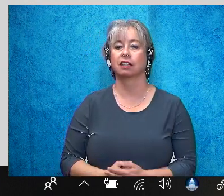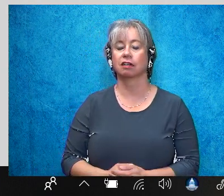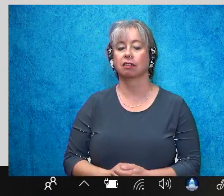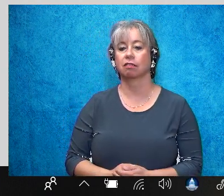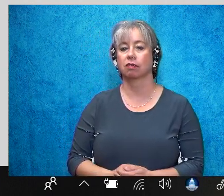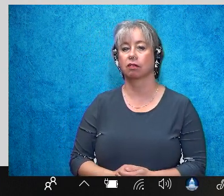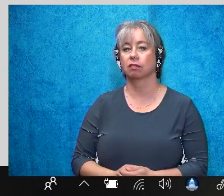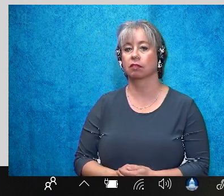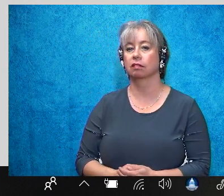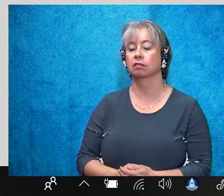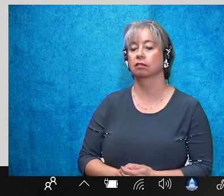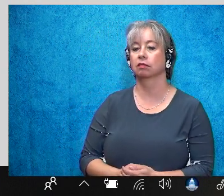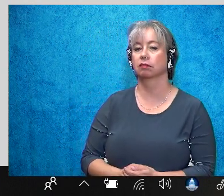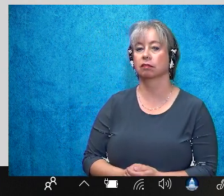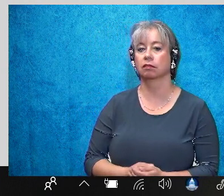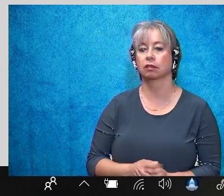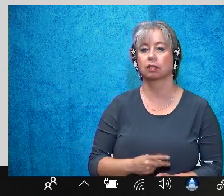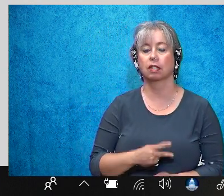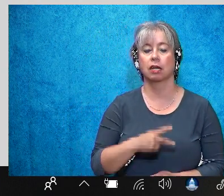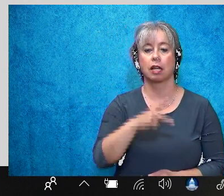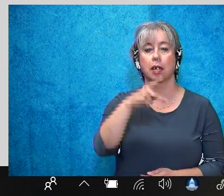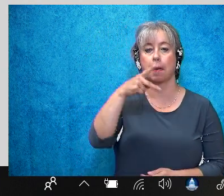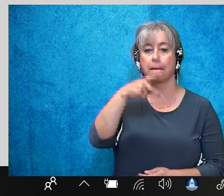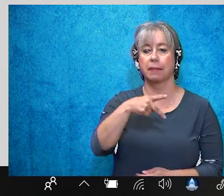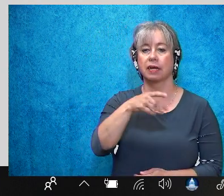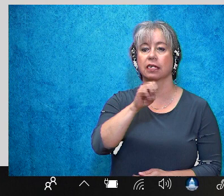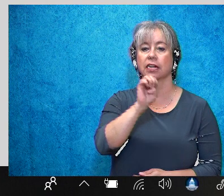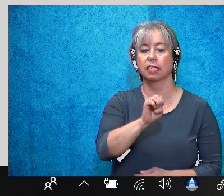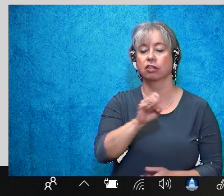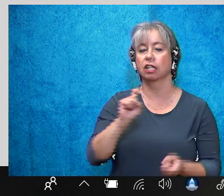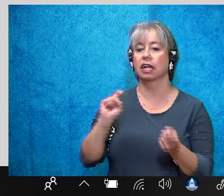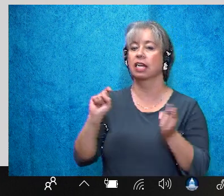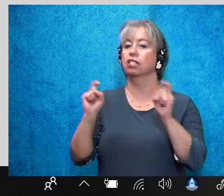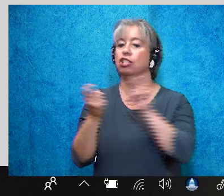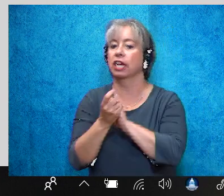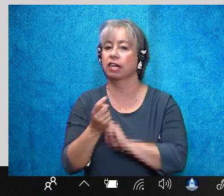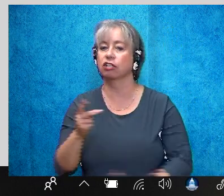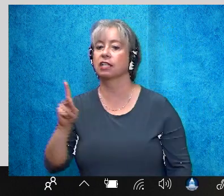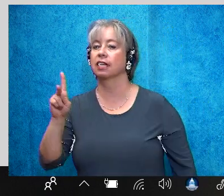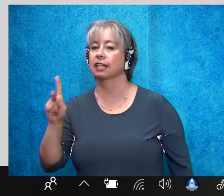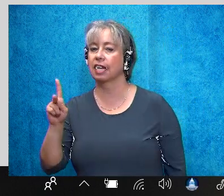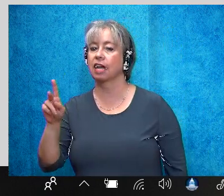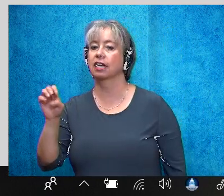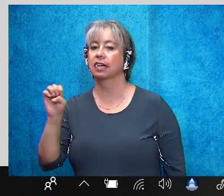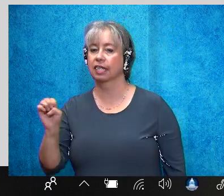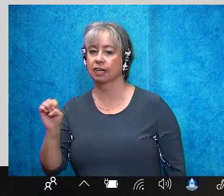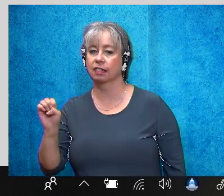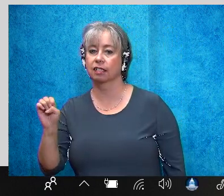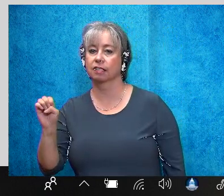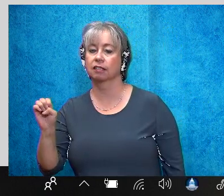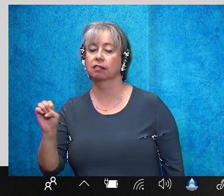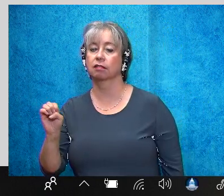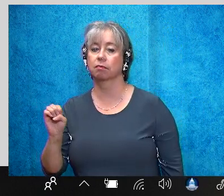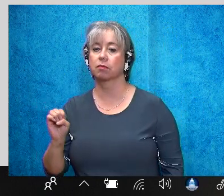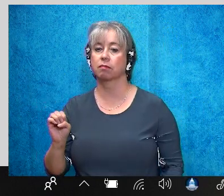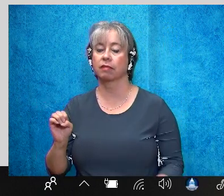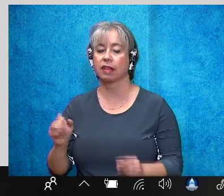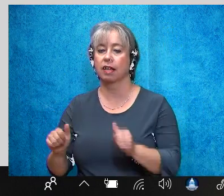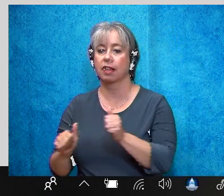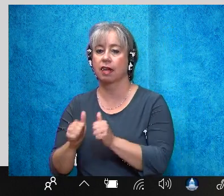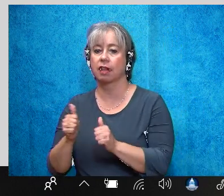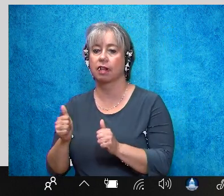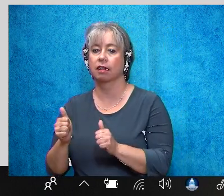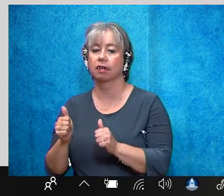is converted into kinetic energy. And I'm going the fastest I can